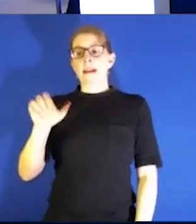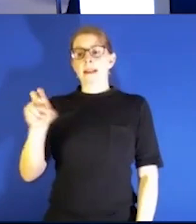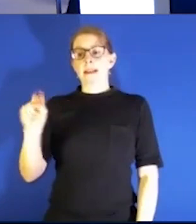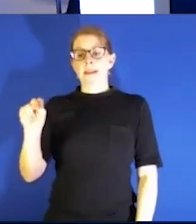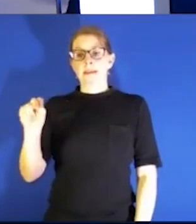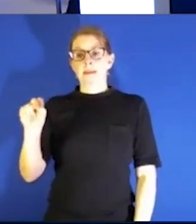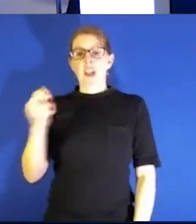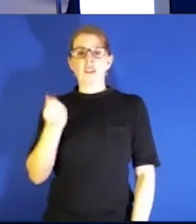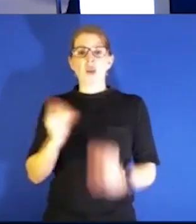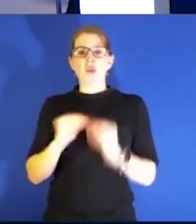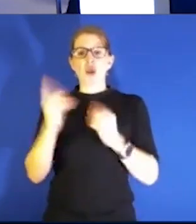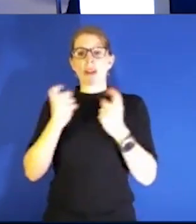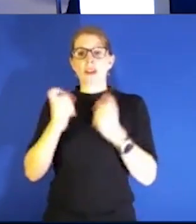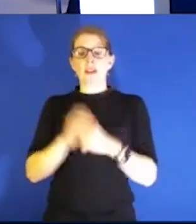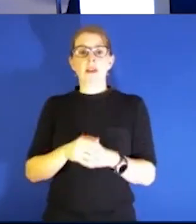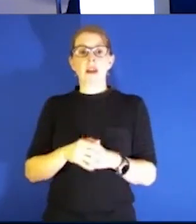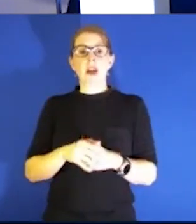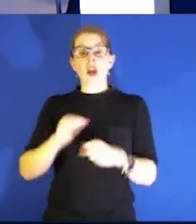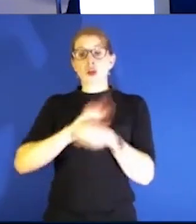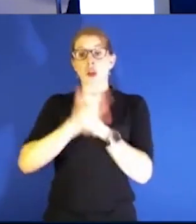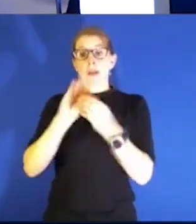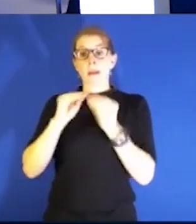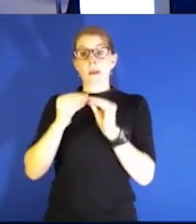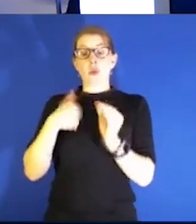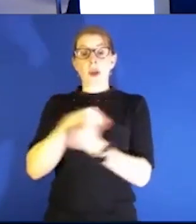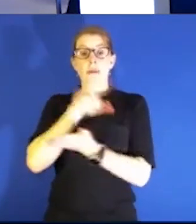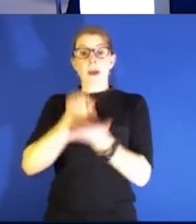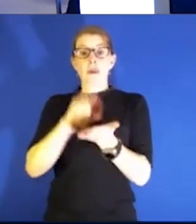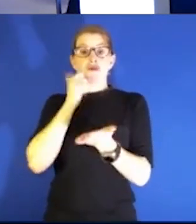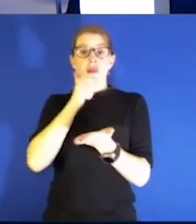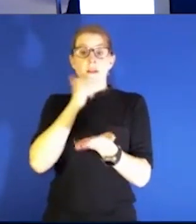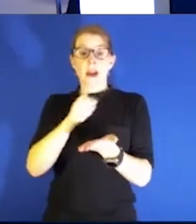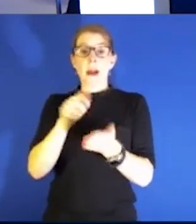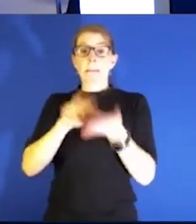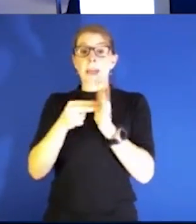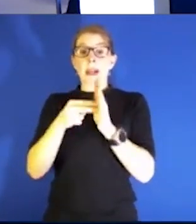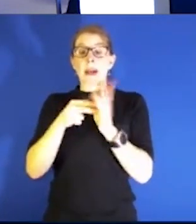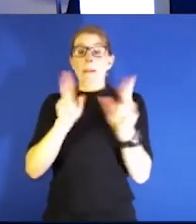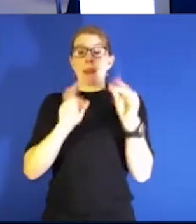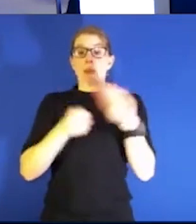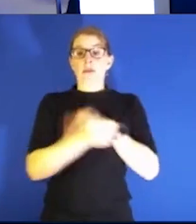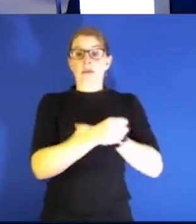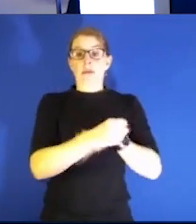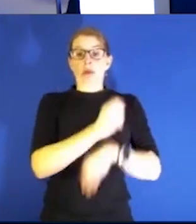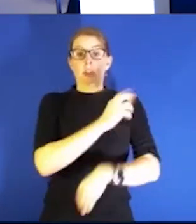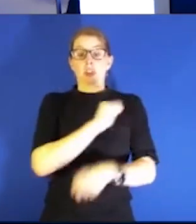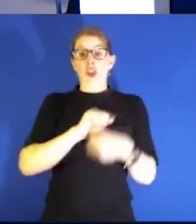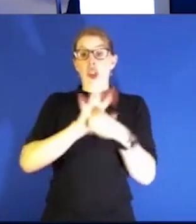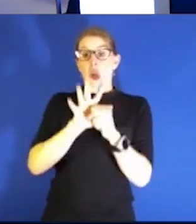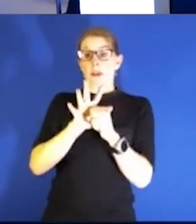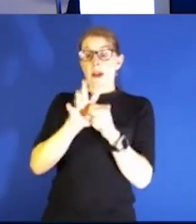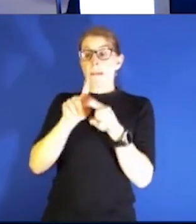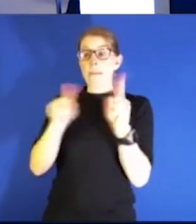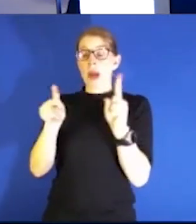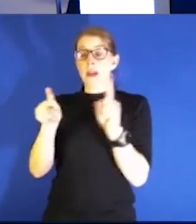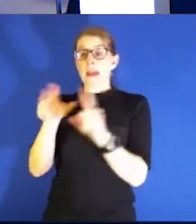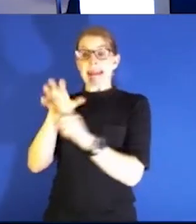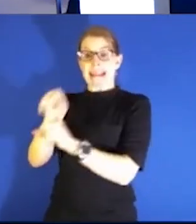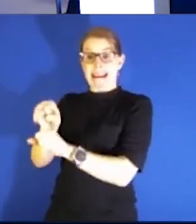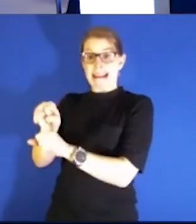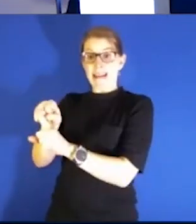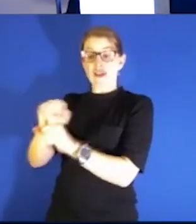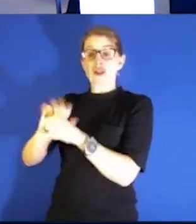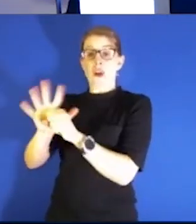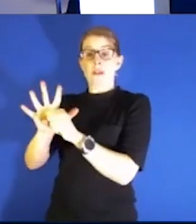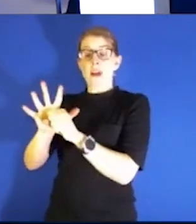questions. Yeah. Do the COVID numbers that we publish daily include people admitted to the hospital for something other than COVID, but happen to have COVID and don't necessarily need